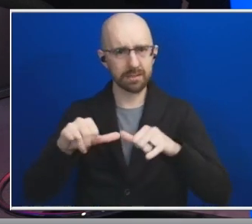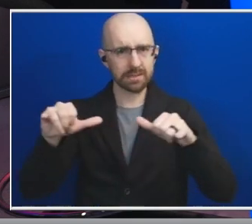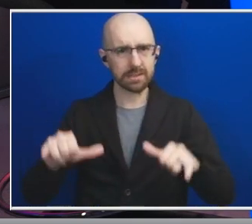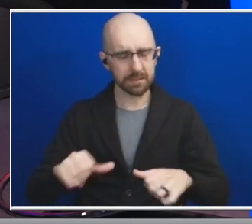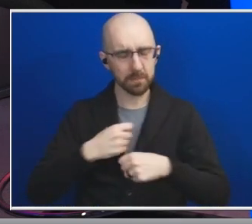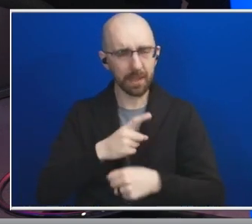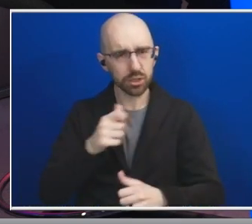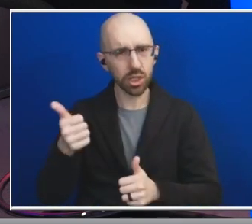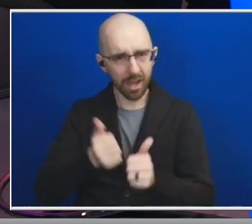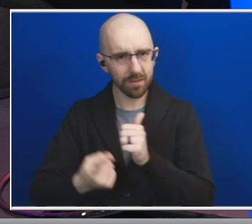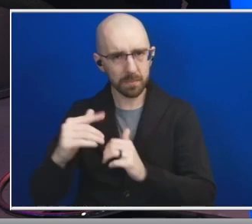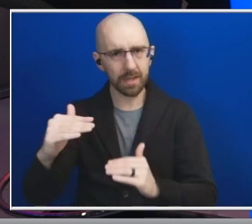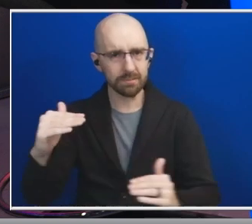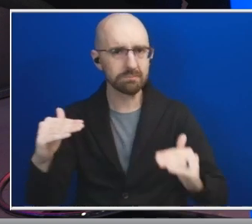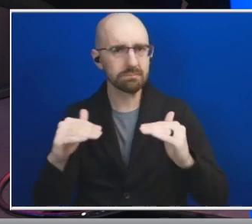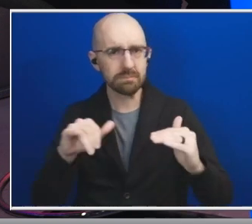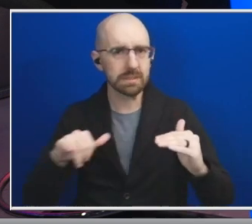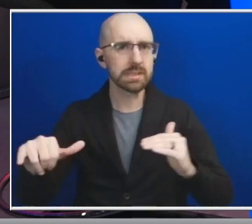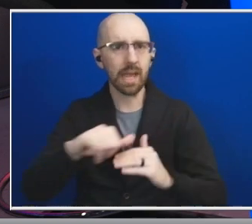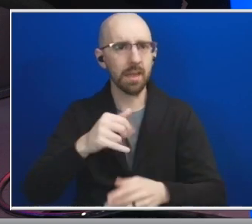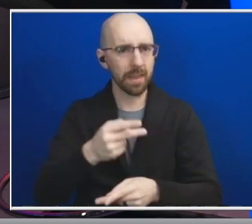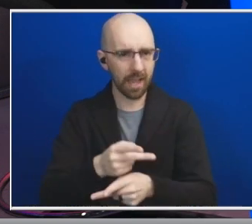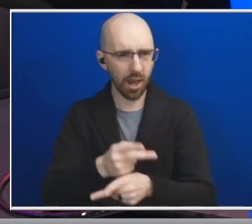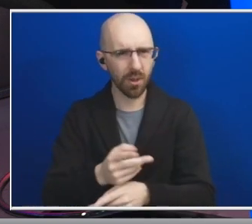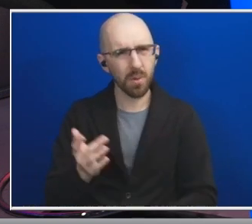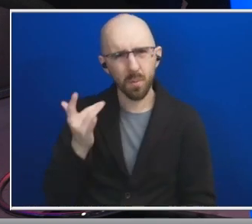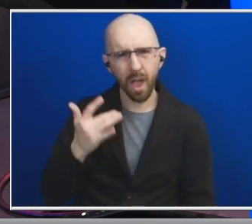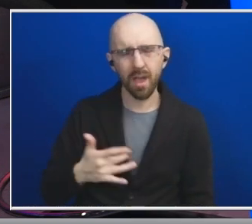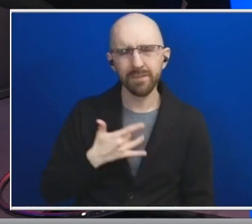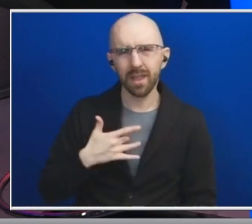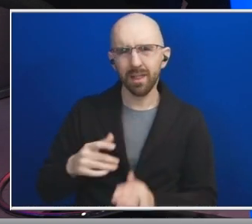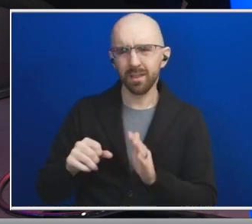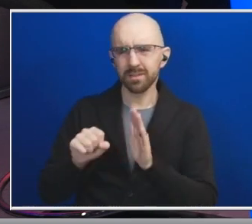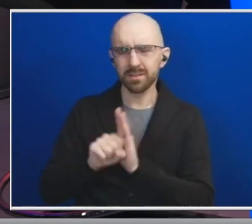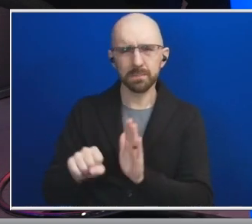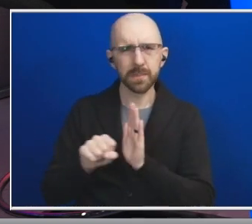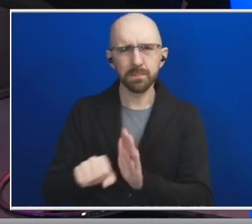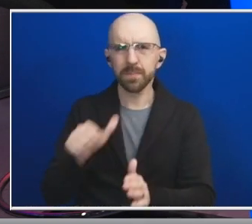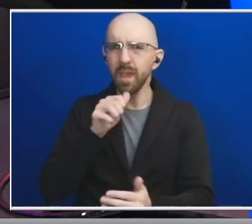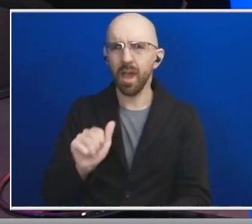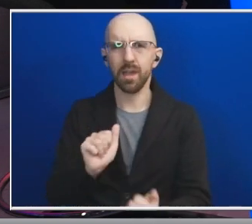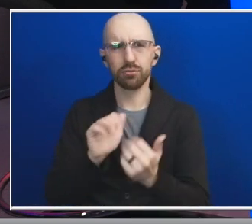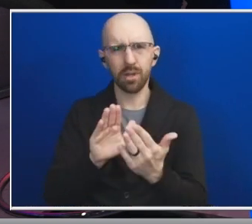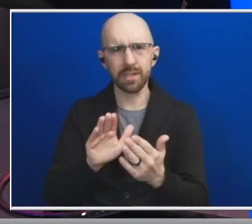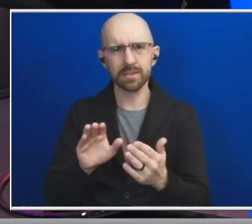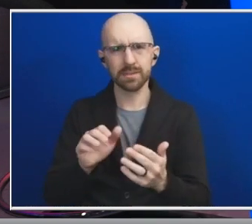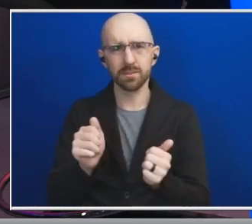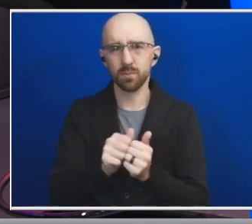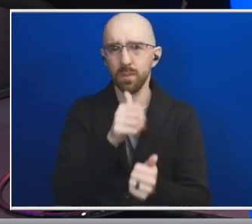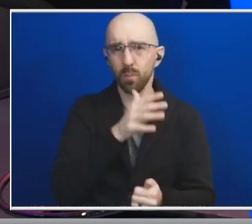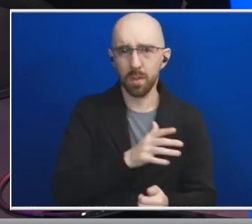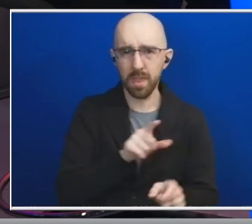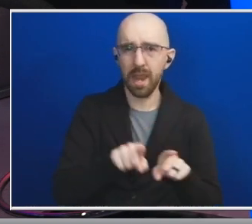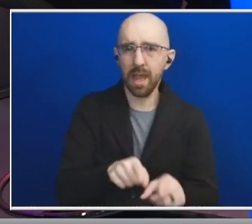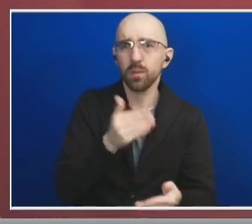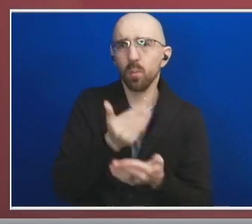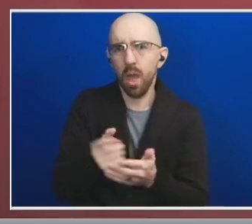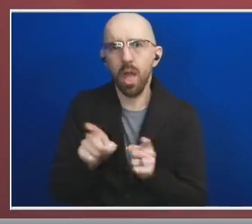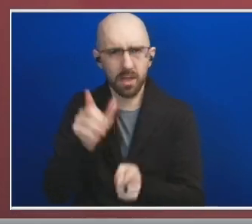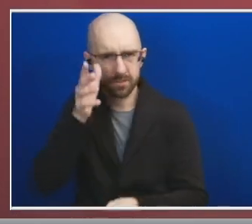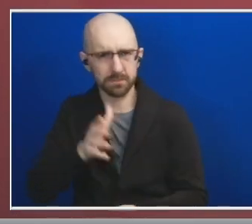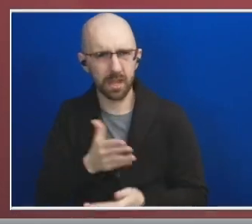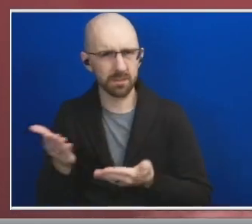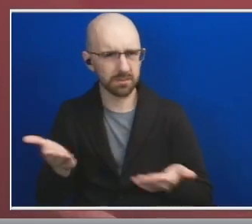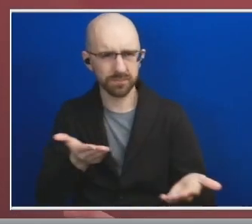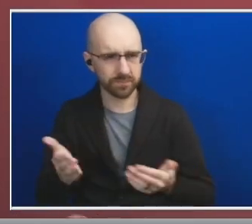proper care. Why do you think symptoms aren't addressed as well in women as in men? Yeah, well, like Dr. Hughes-Thompson